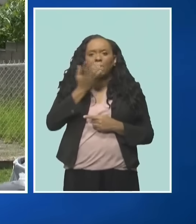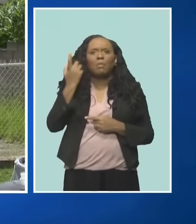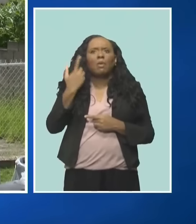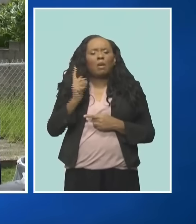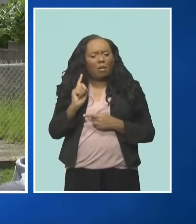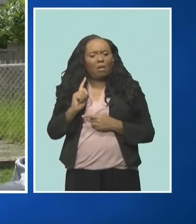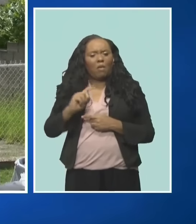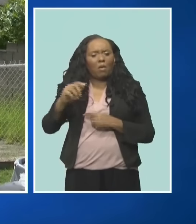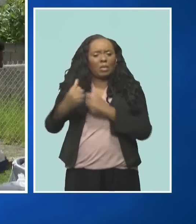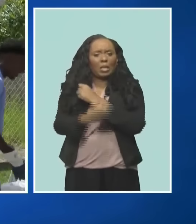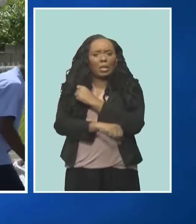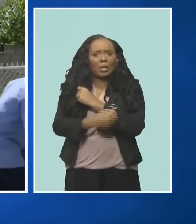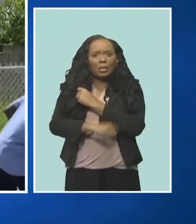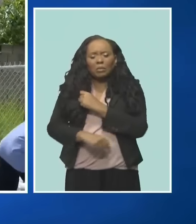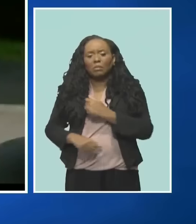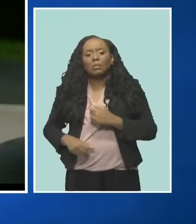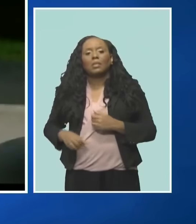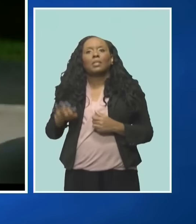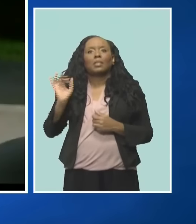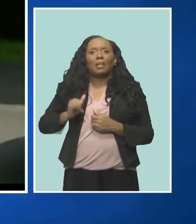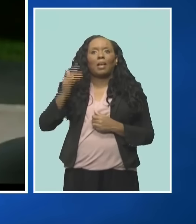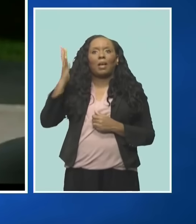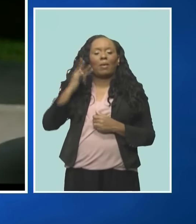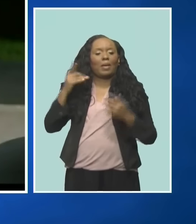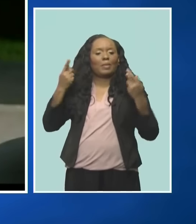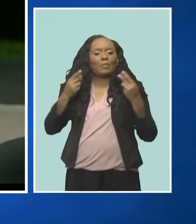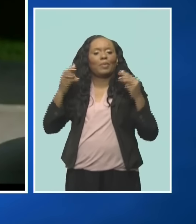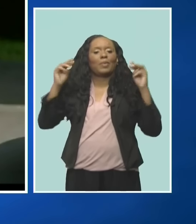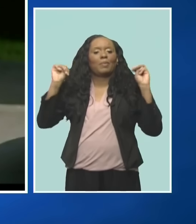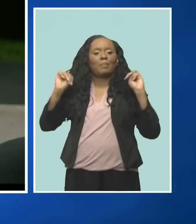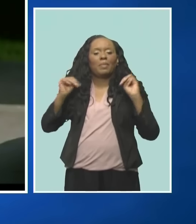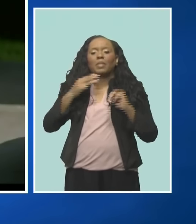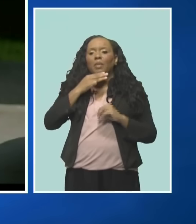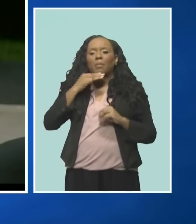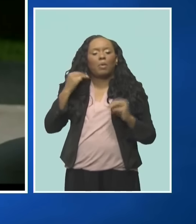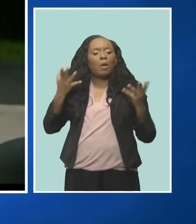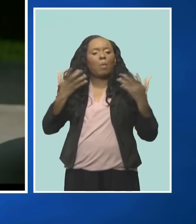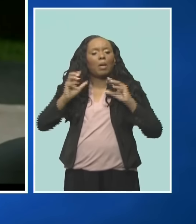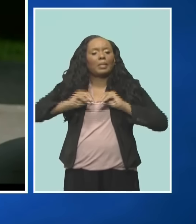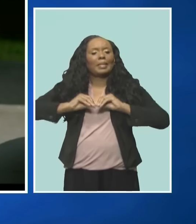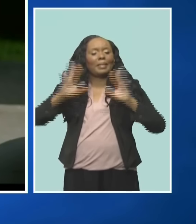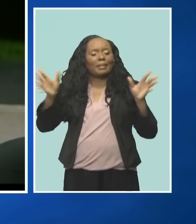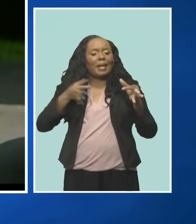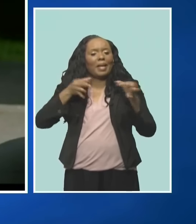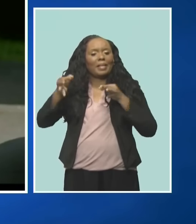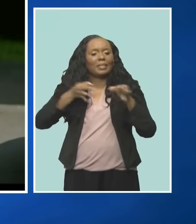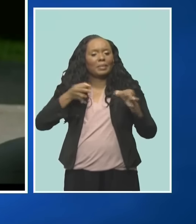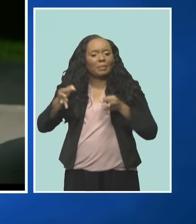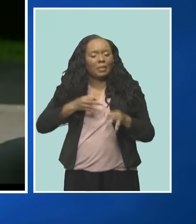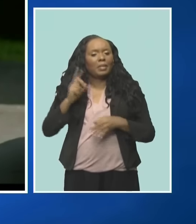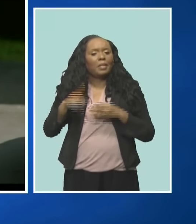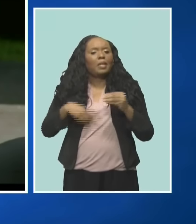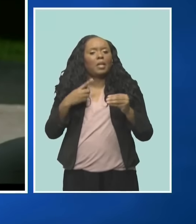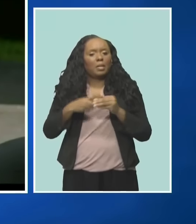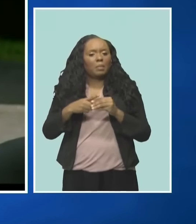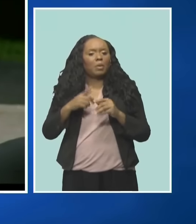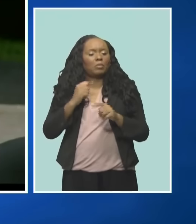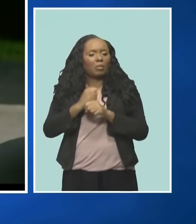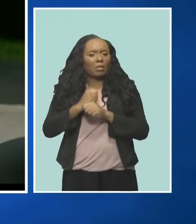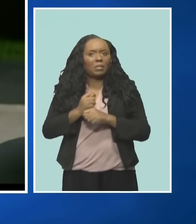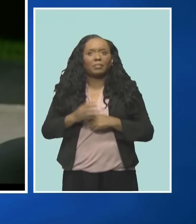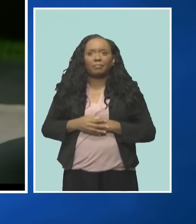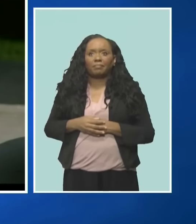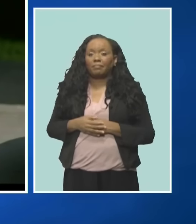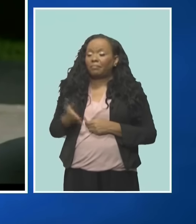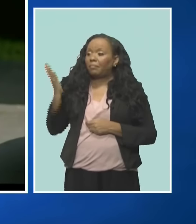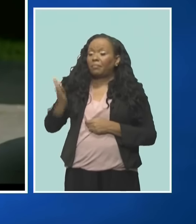St. Andrew that prompted Prime Minister Mia Motley to clear the air on issues affecting collection of late. Even the